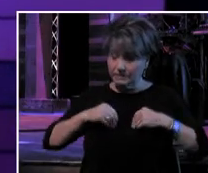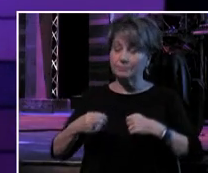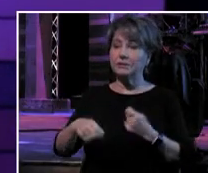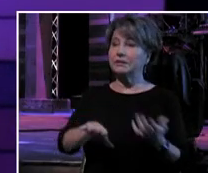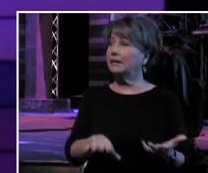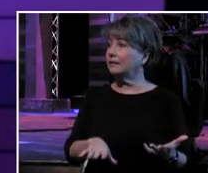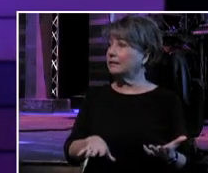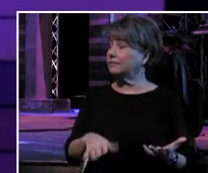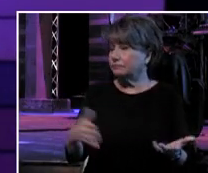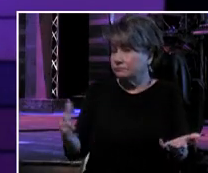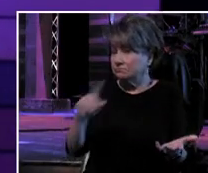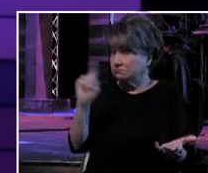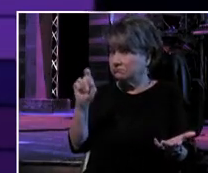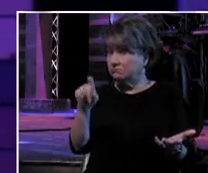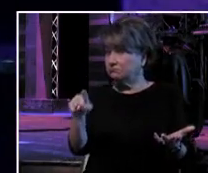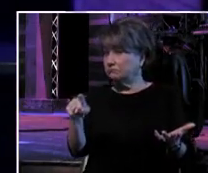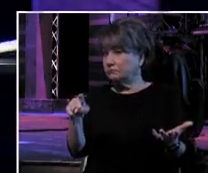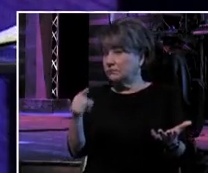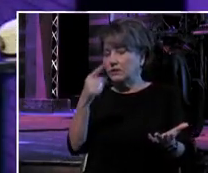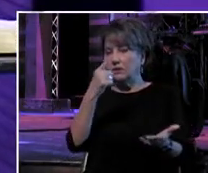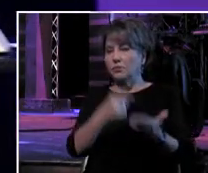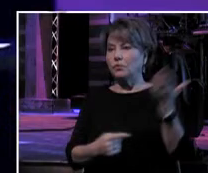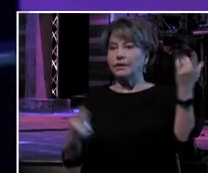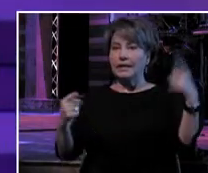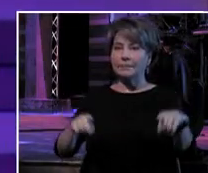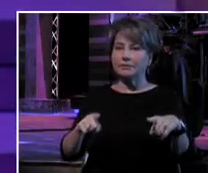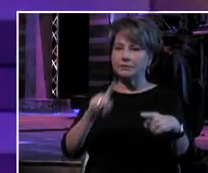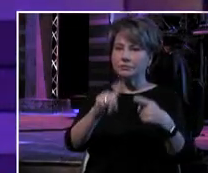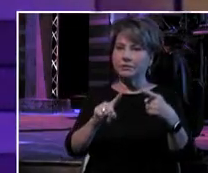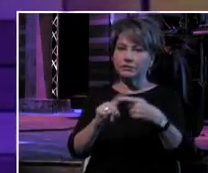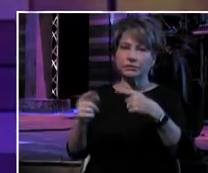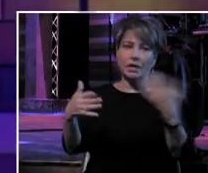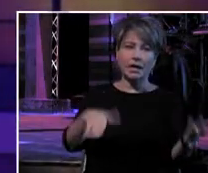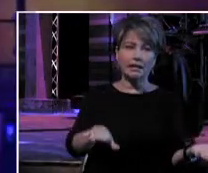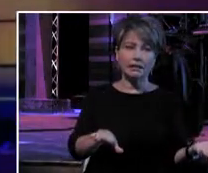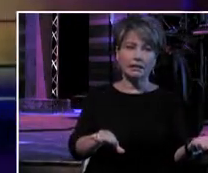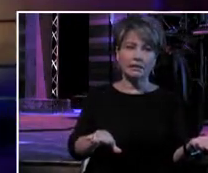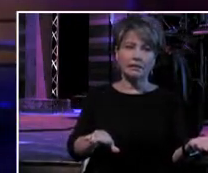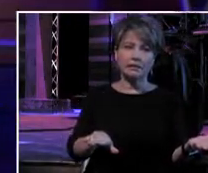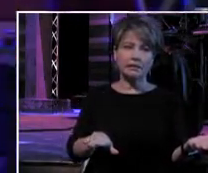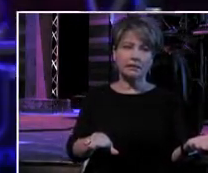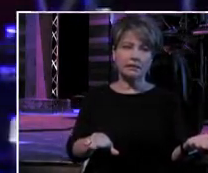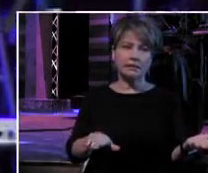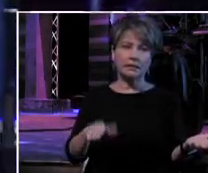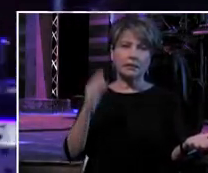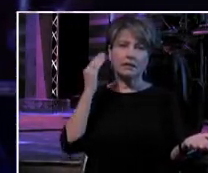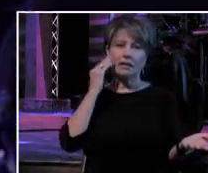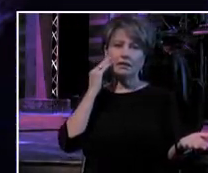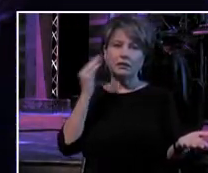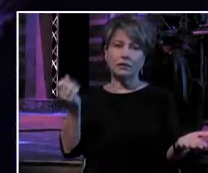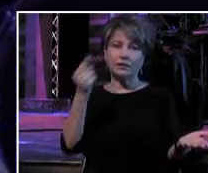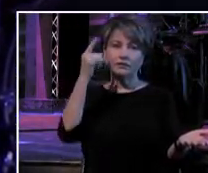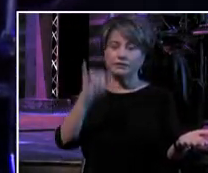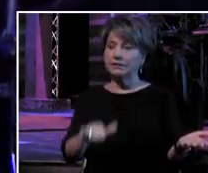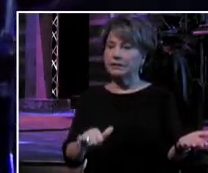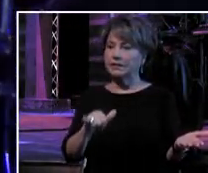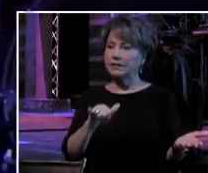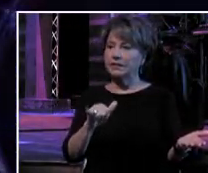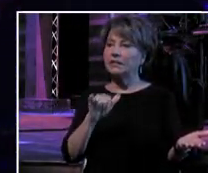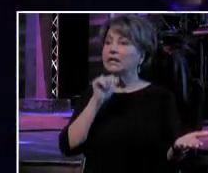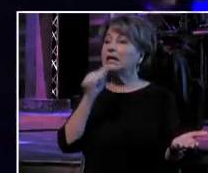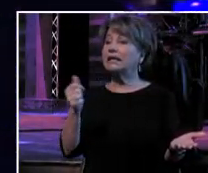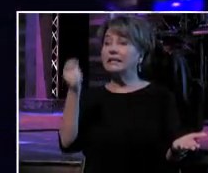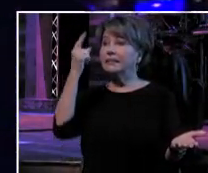Have you? Do you know what will happen to you the moment you die? And I know, I got it. I didn't think about this question until I hit